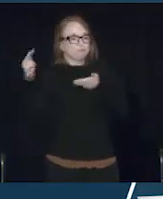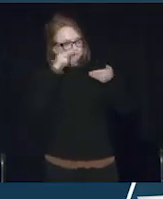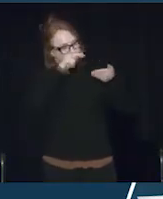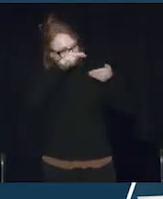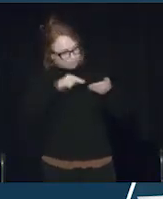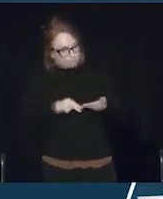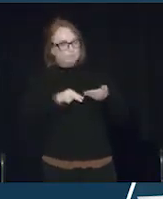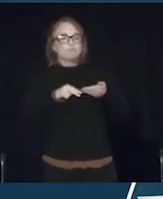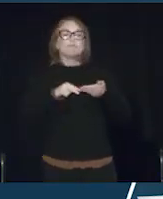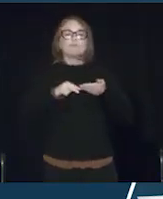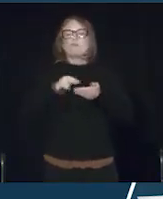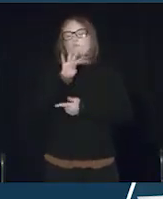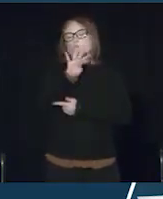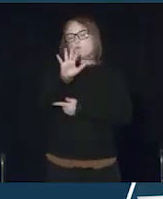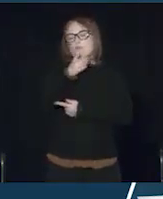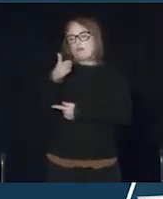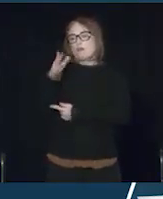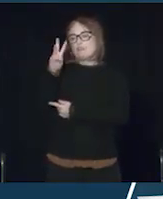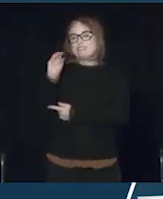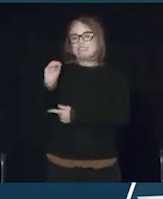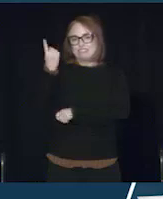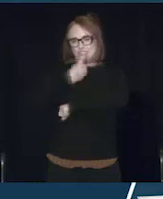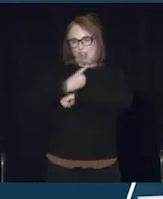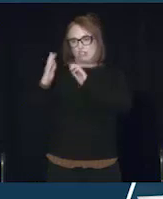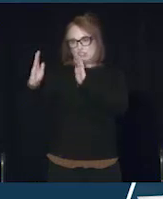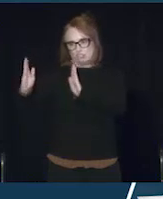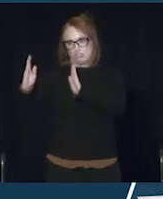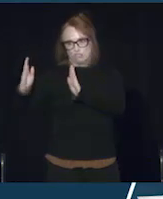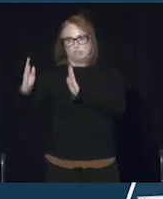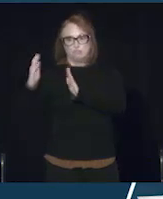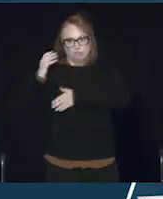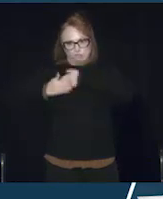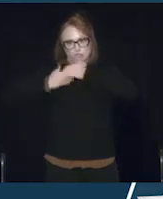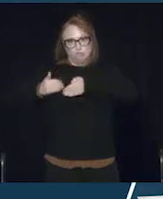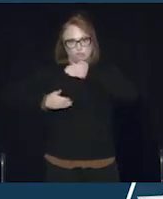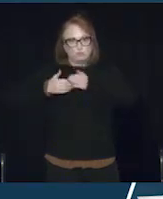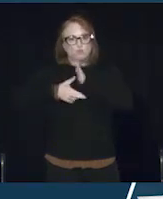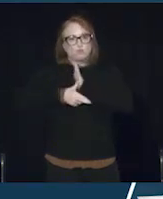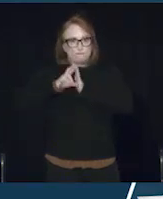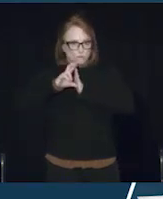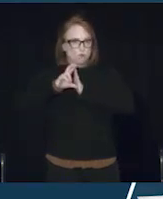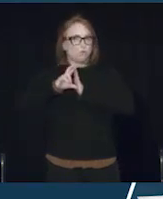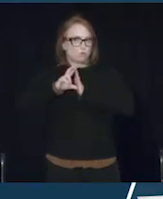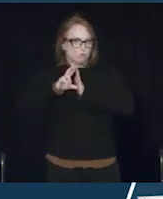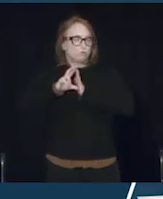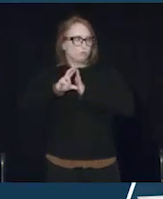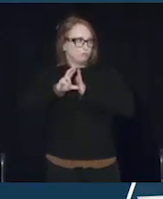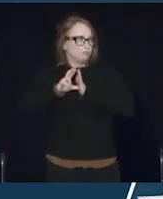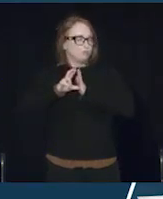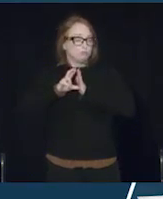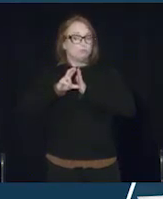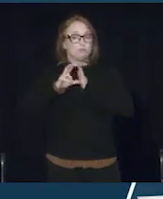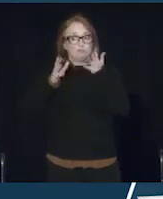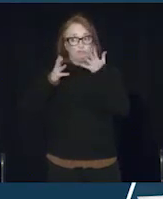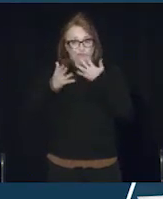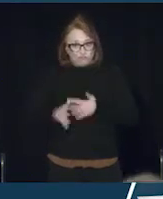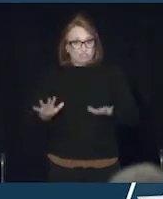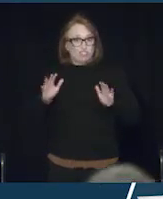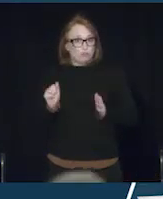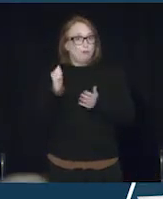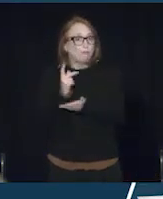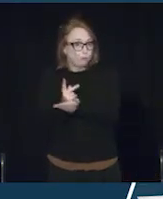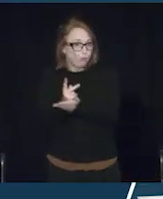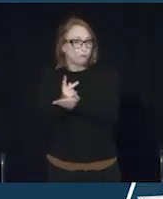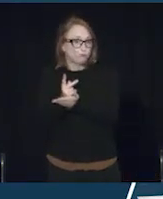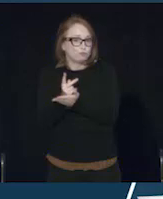45 to 60 days, they go ahead and complete the review. Once a person is approved